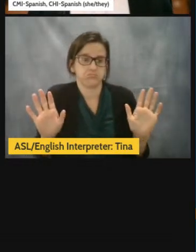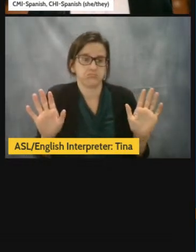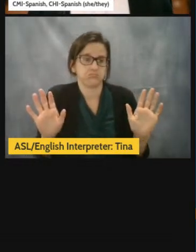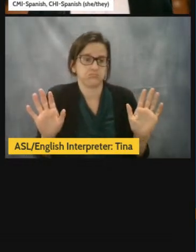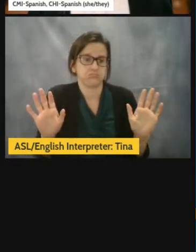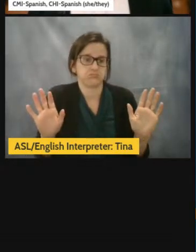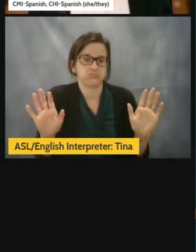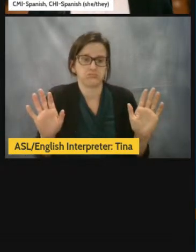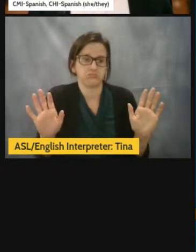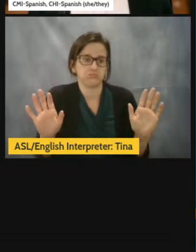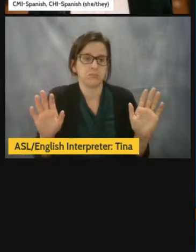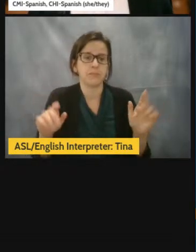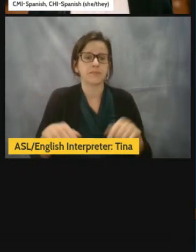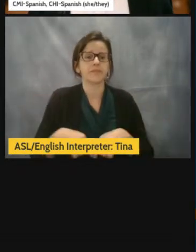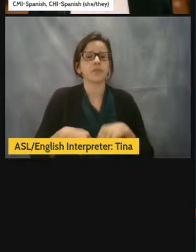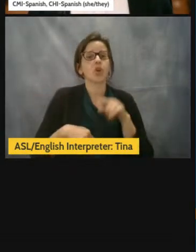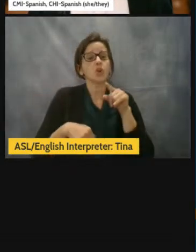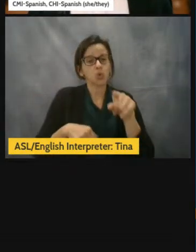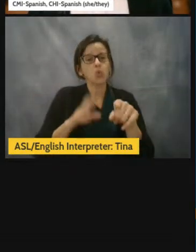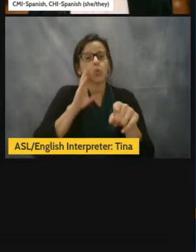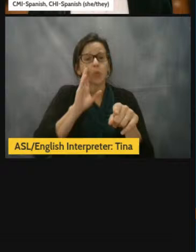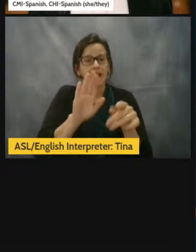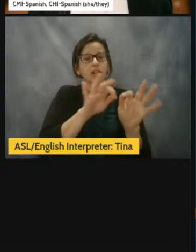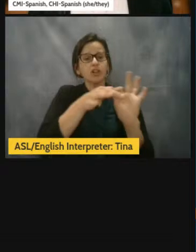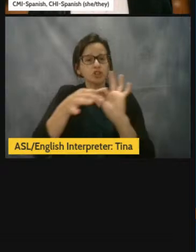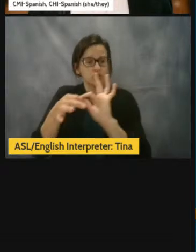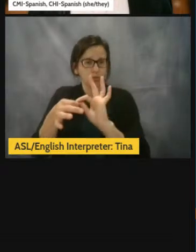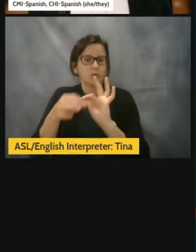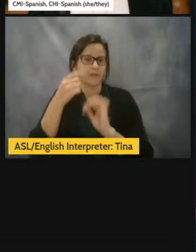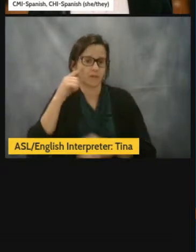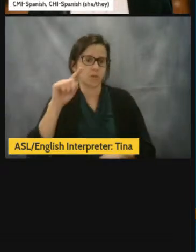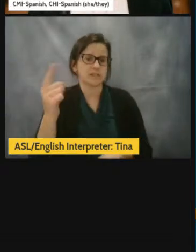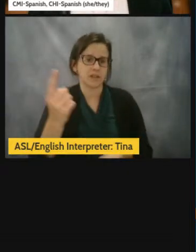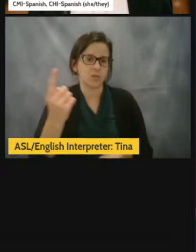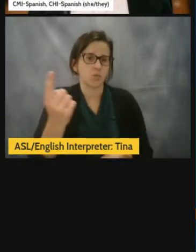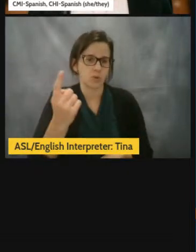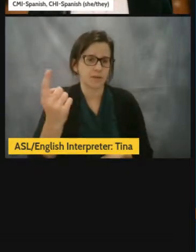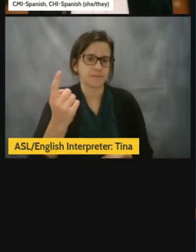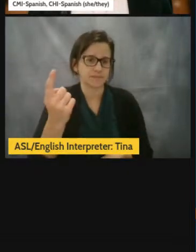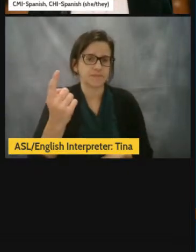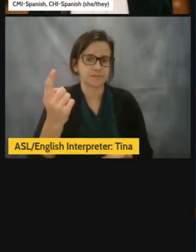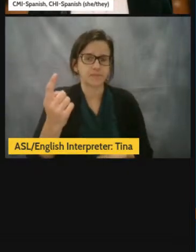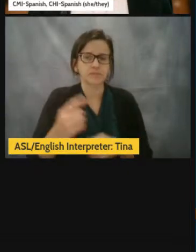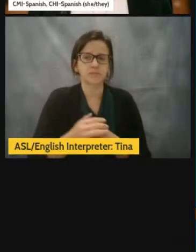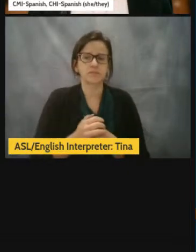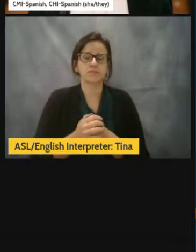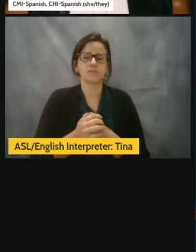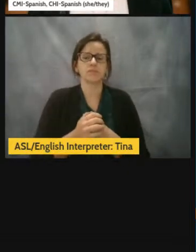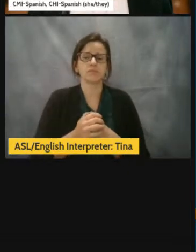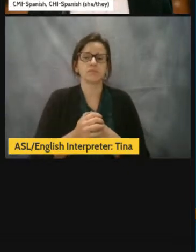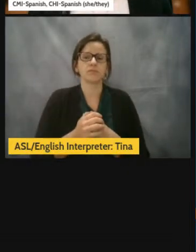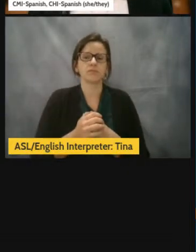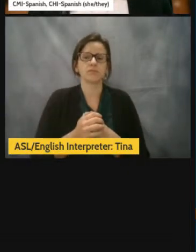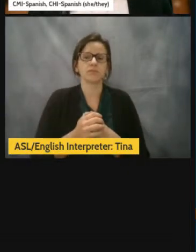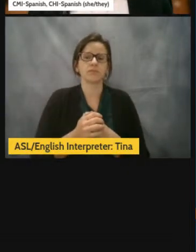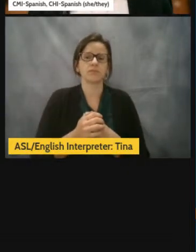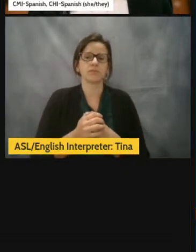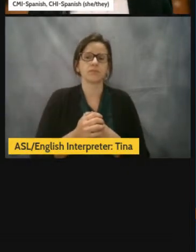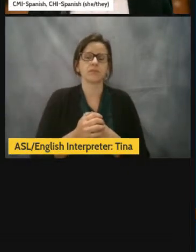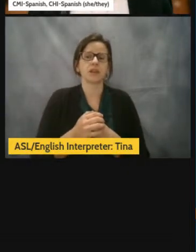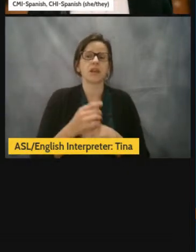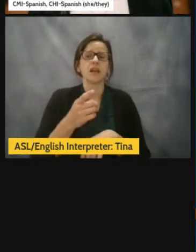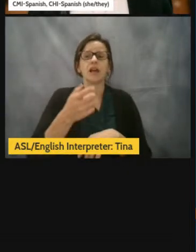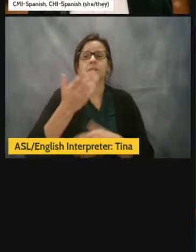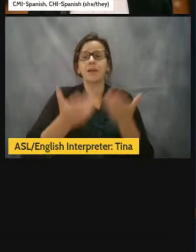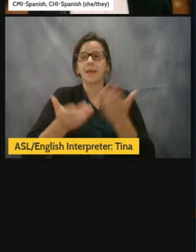for someone, whether it be a person with limited English proficiency, a person who is deaf or hard of hearing, an English